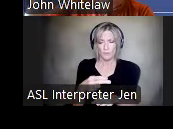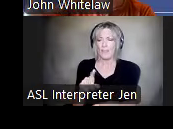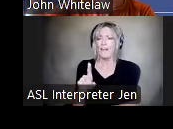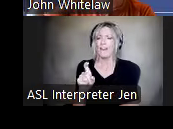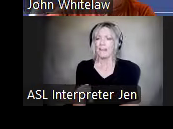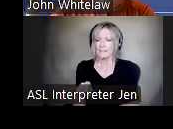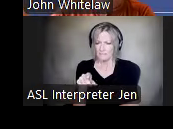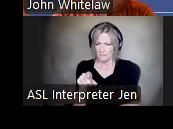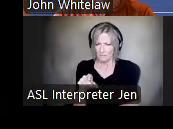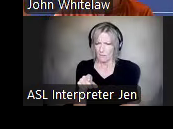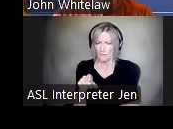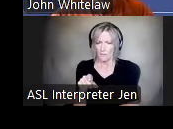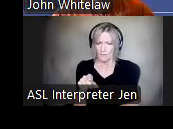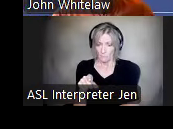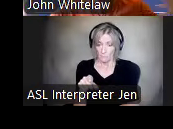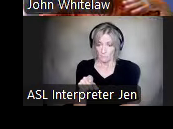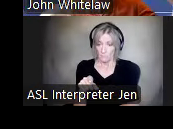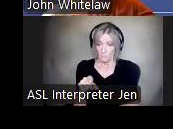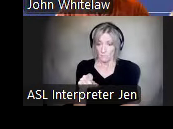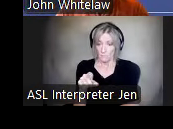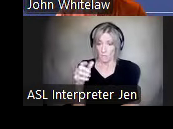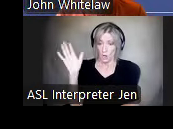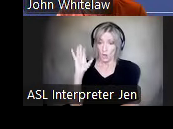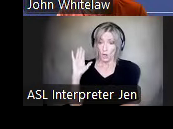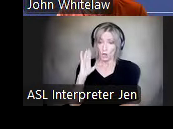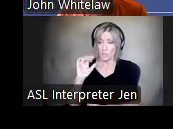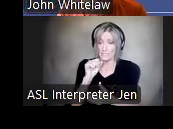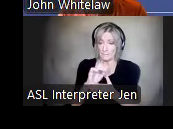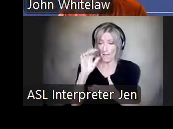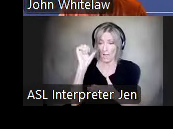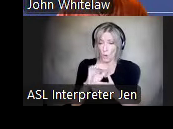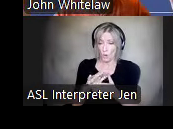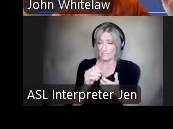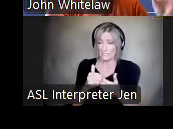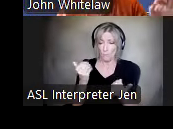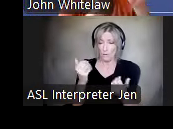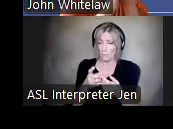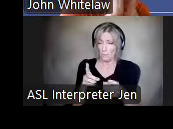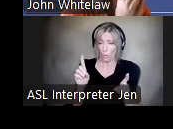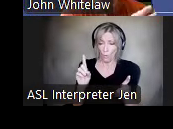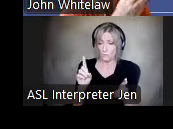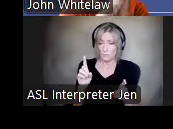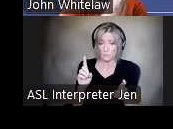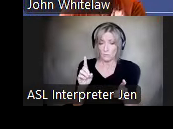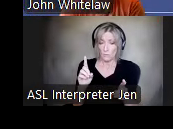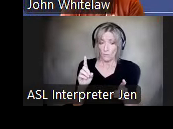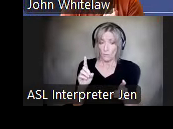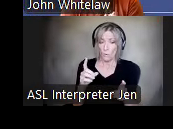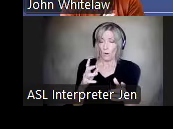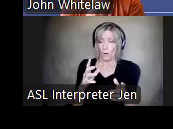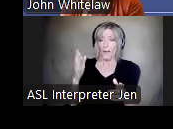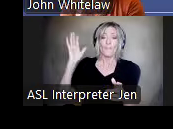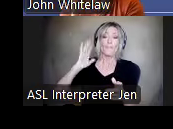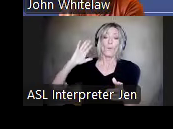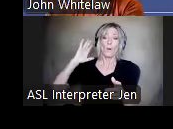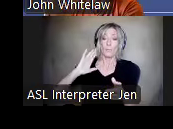a current spouse from whom they might be estranged or separated, or is there a former spouse